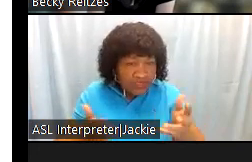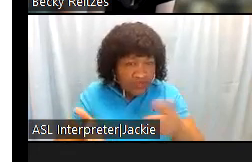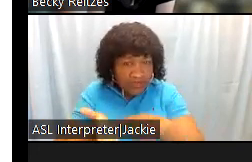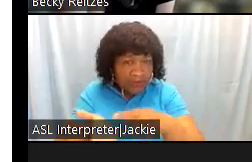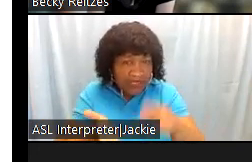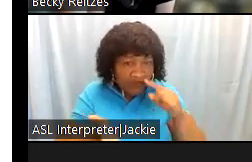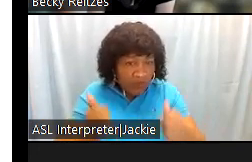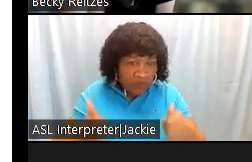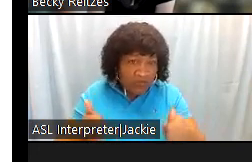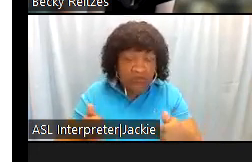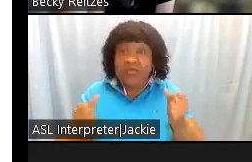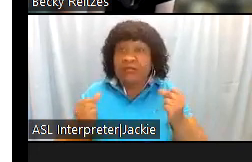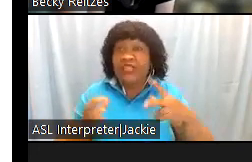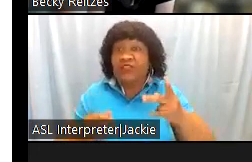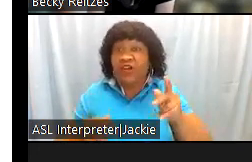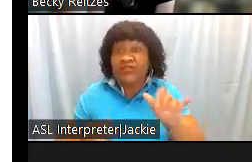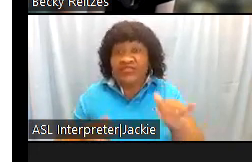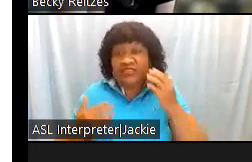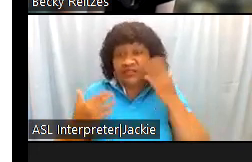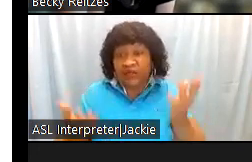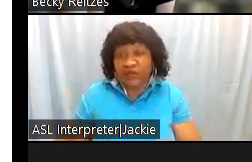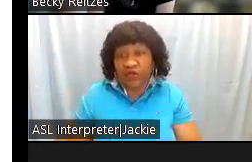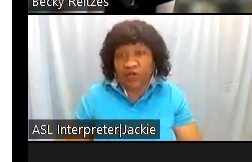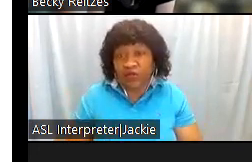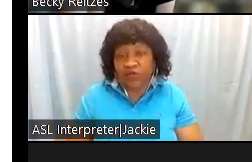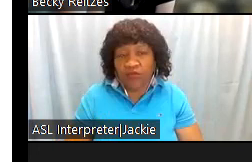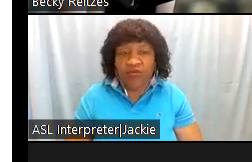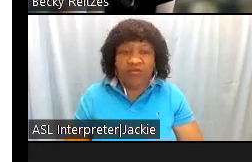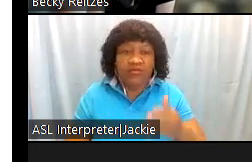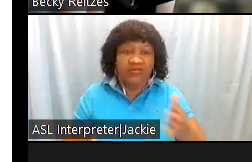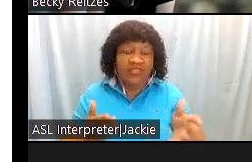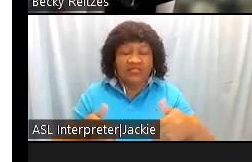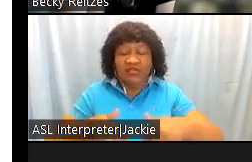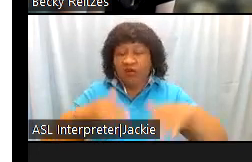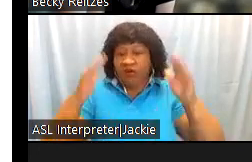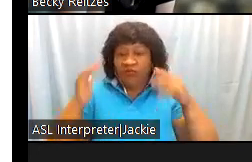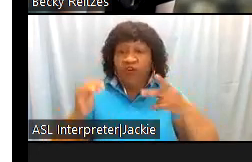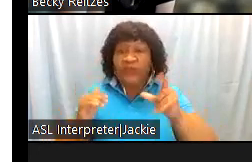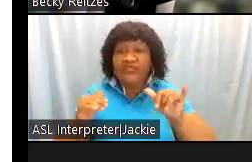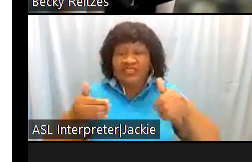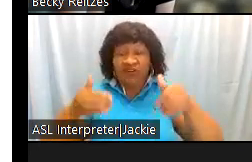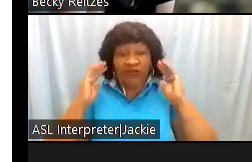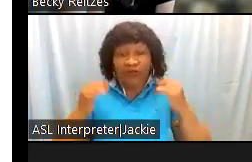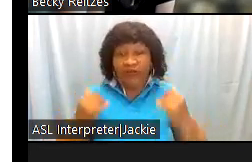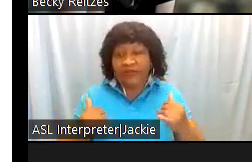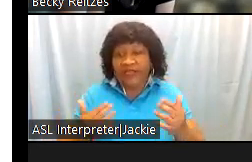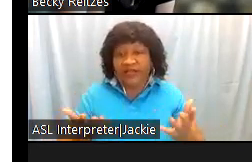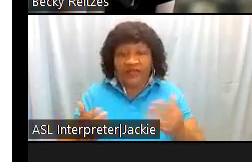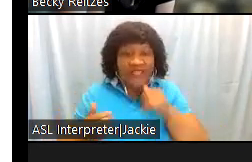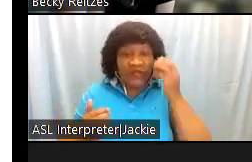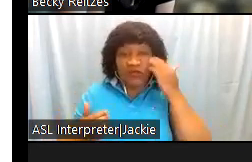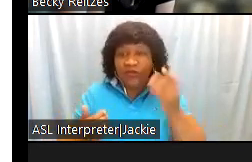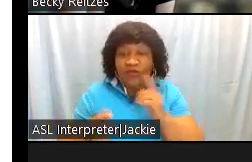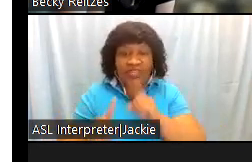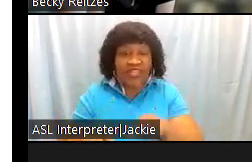of pharmacies just don't know. They're so overwhelmed that they just don't know the answers to